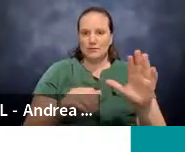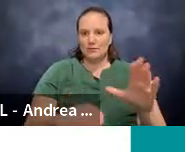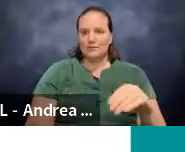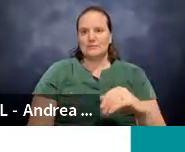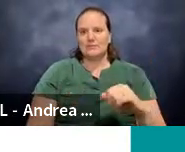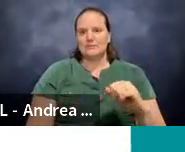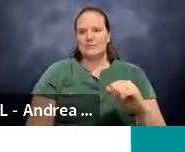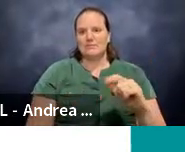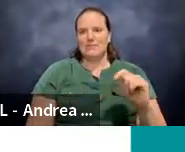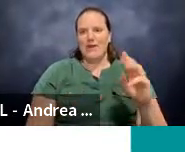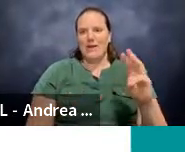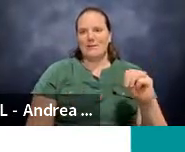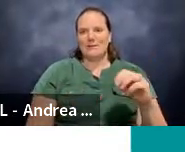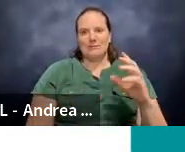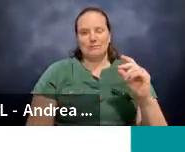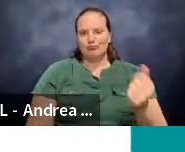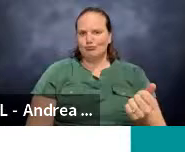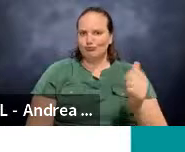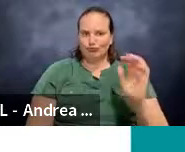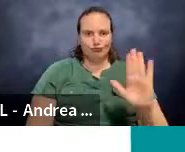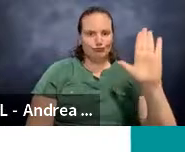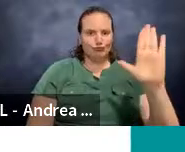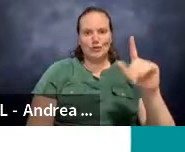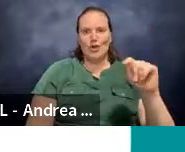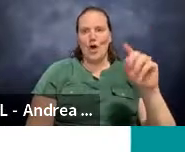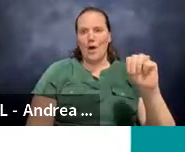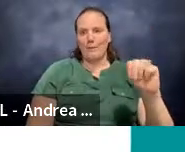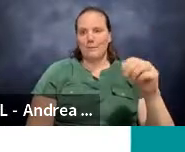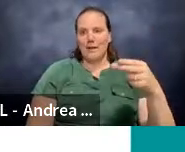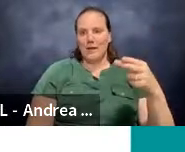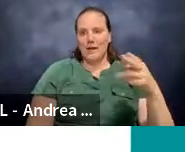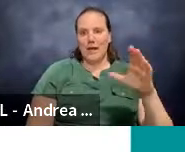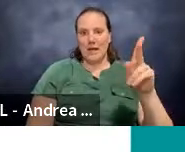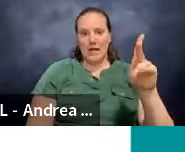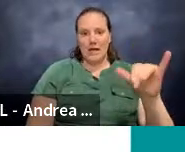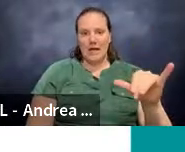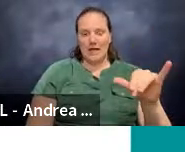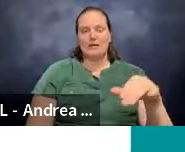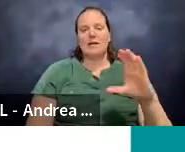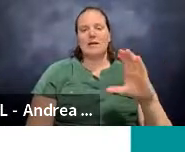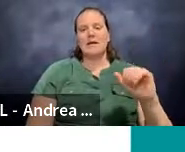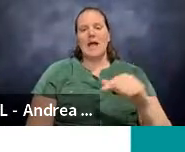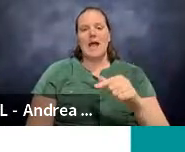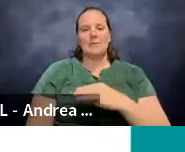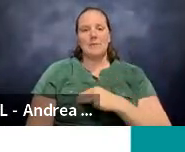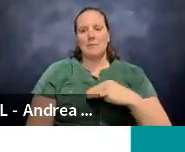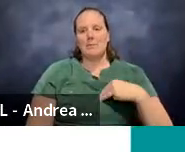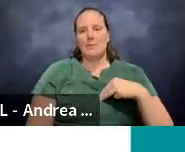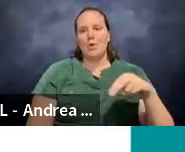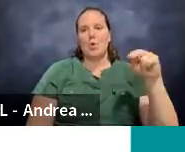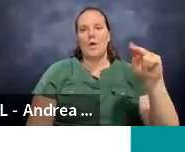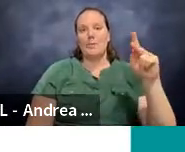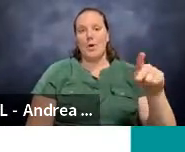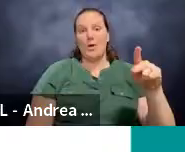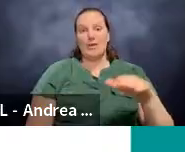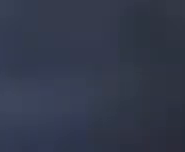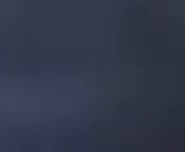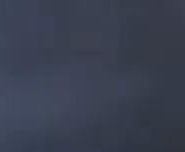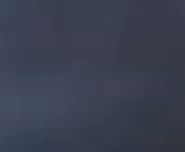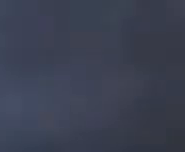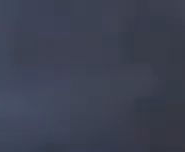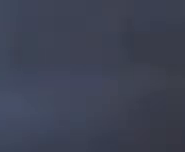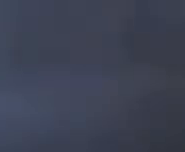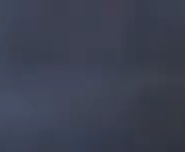I'm always very prompt about raising my hand. Tom Hickey, I'm a CAG member representing North Portland neighborhoods. And